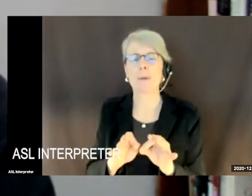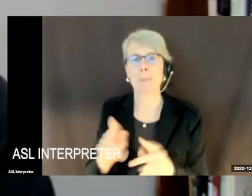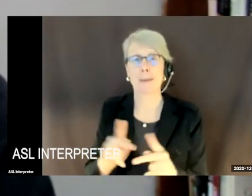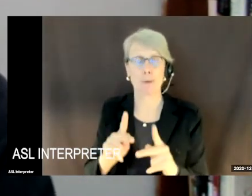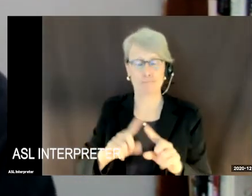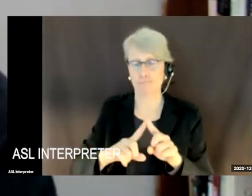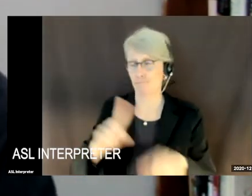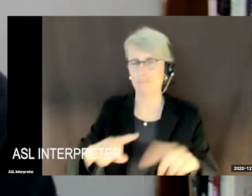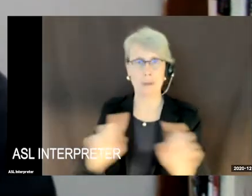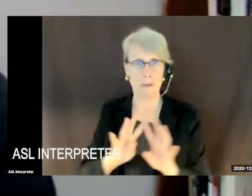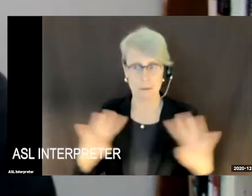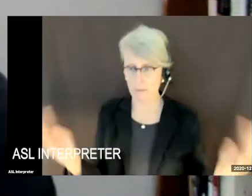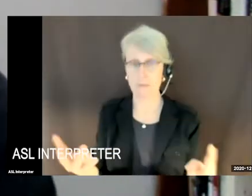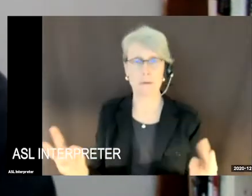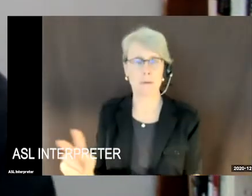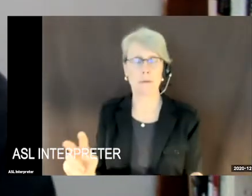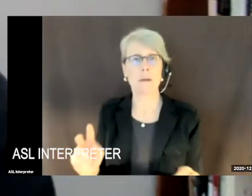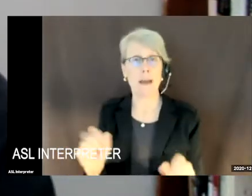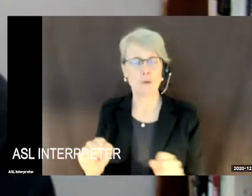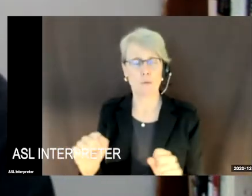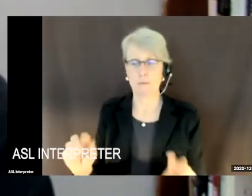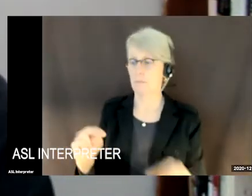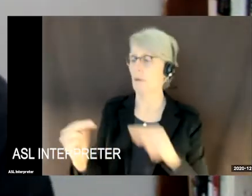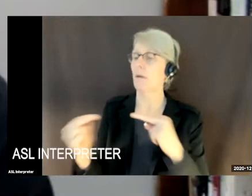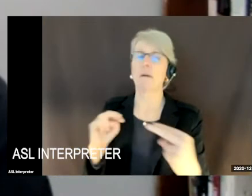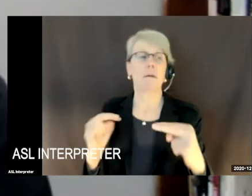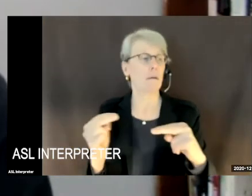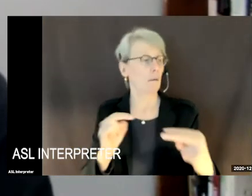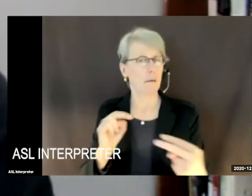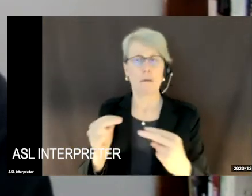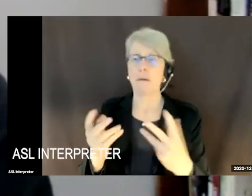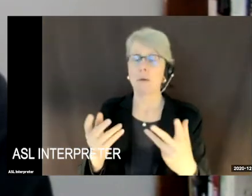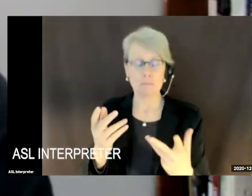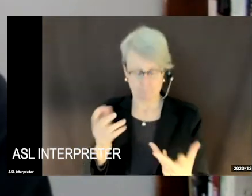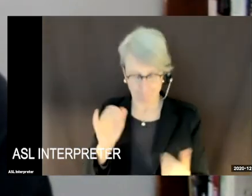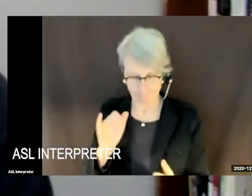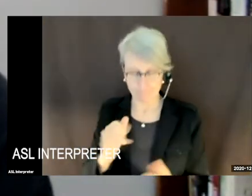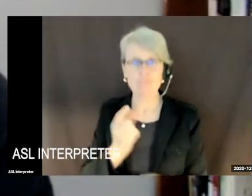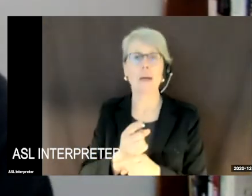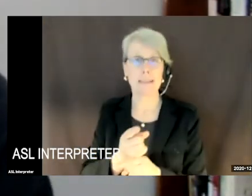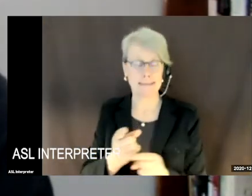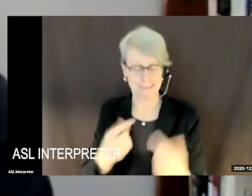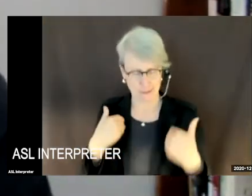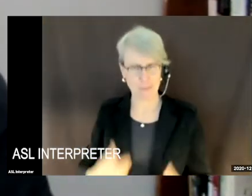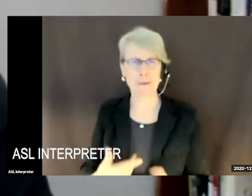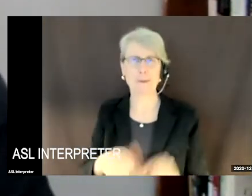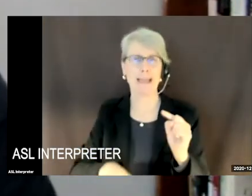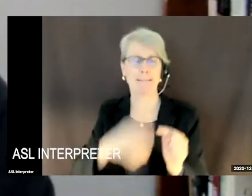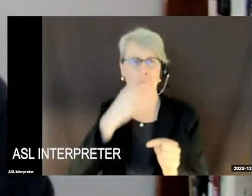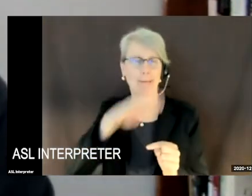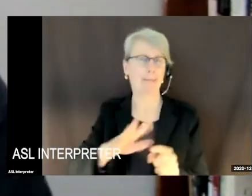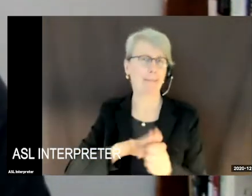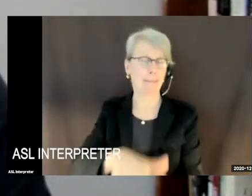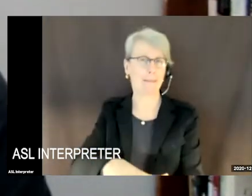clue. And that's why the demonstration that Jonathan did and that